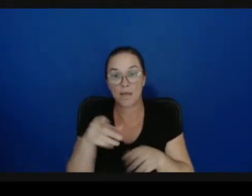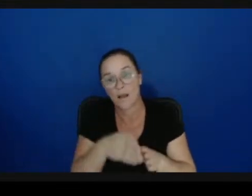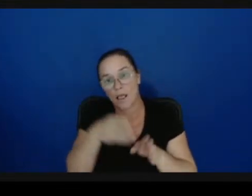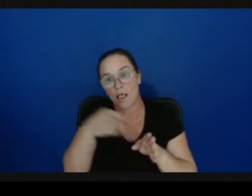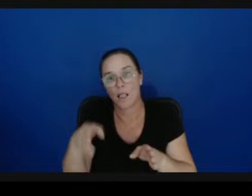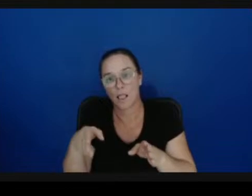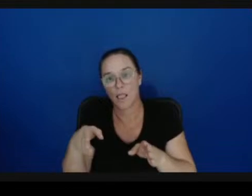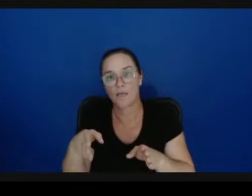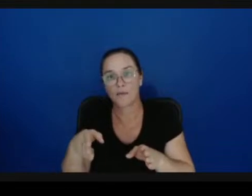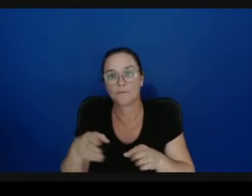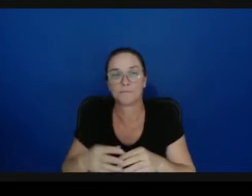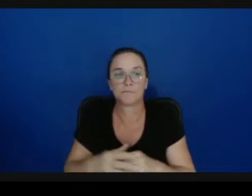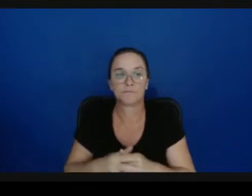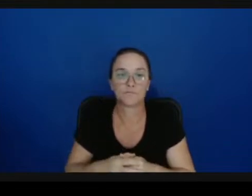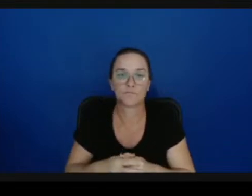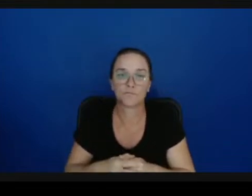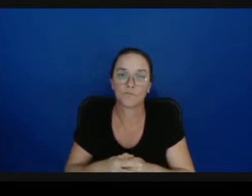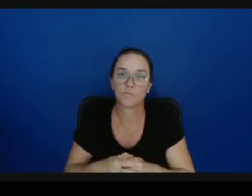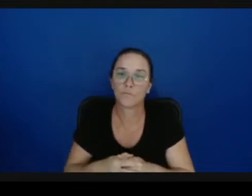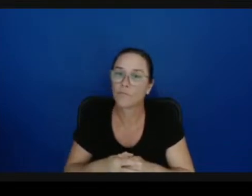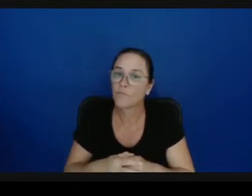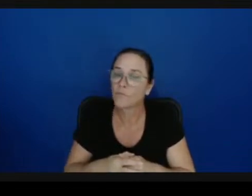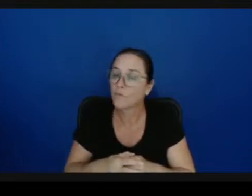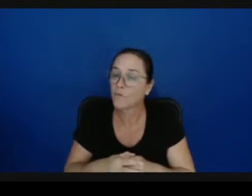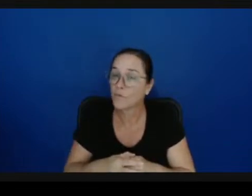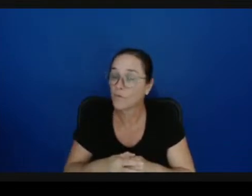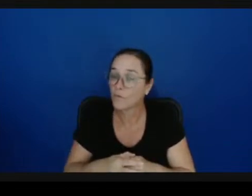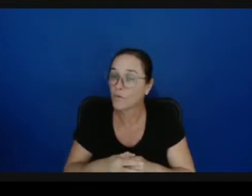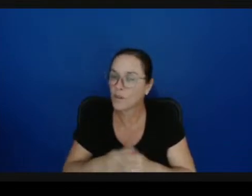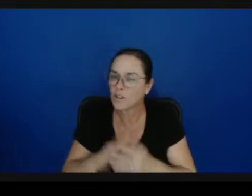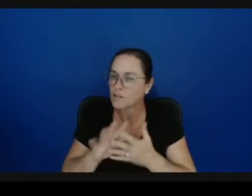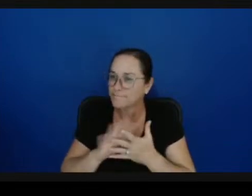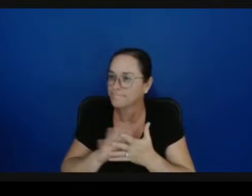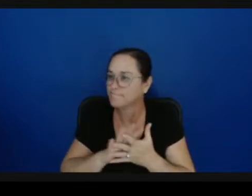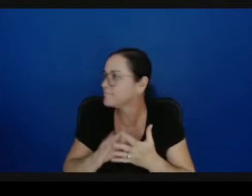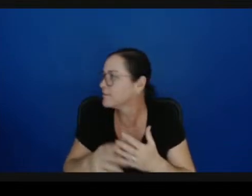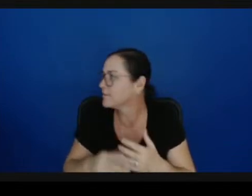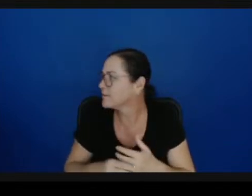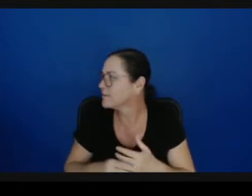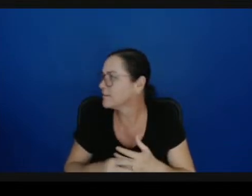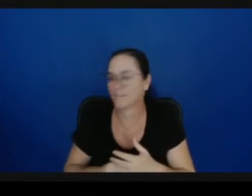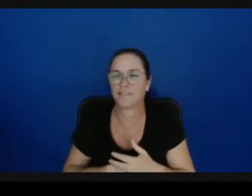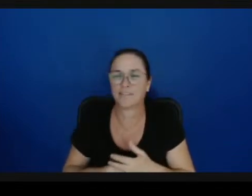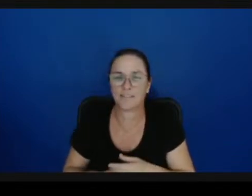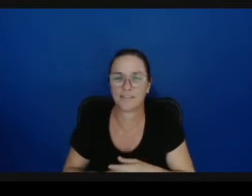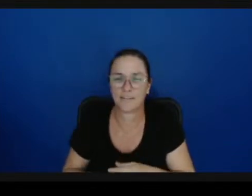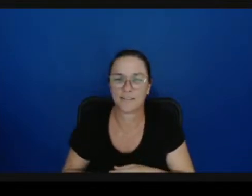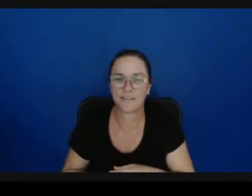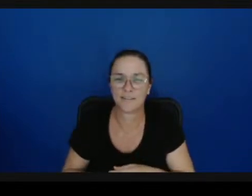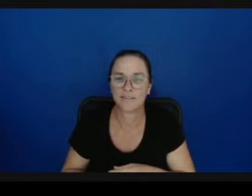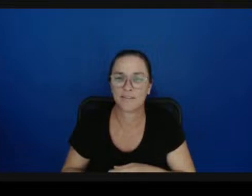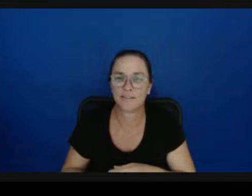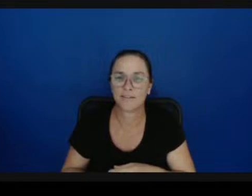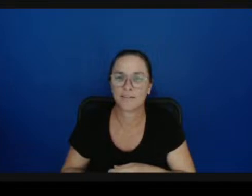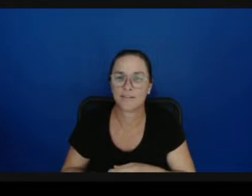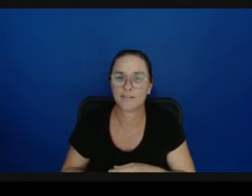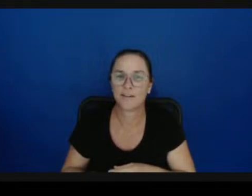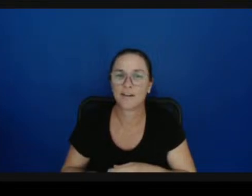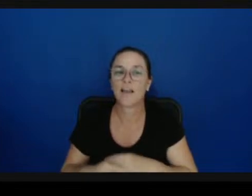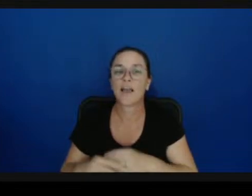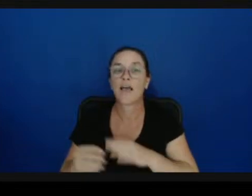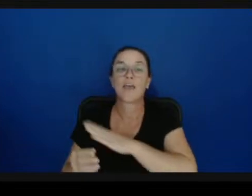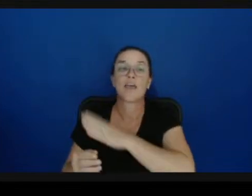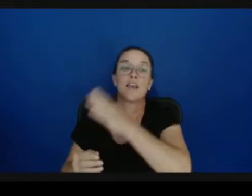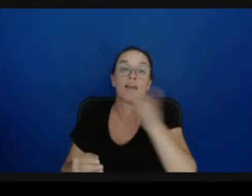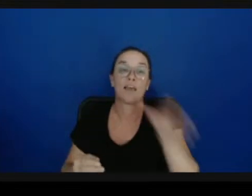This is actually right here. This is a later video that's going to show that next segment there. So earlier pads of lava, and down here in the crater floor,